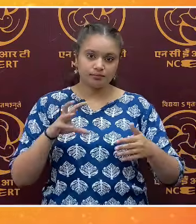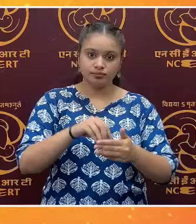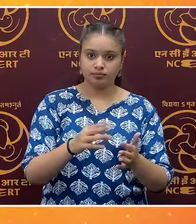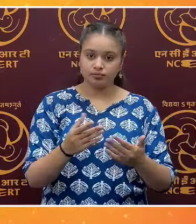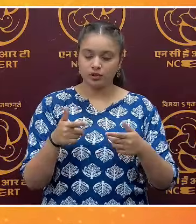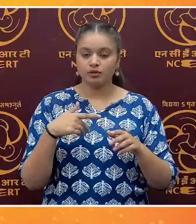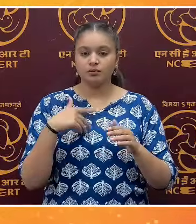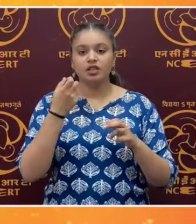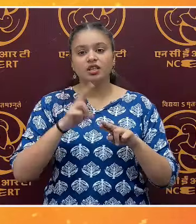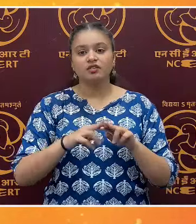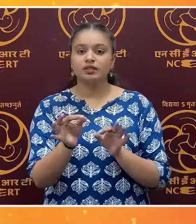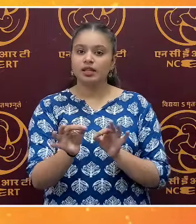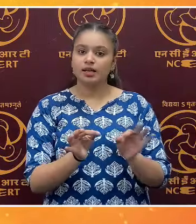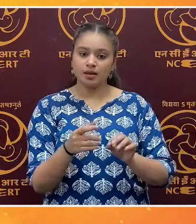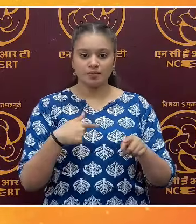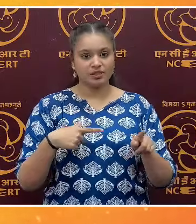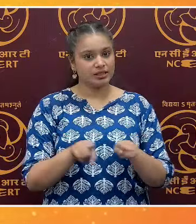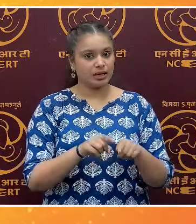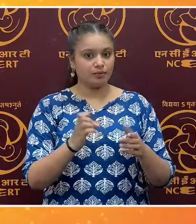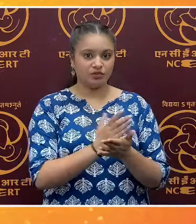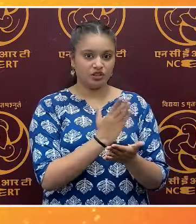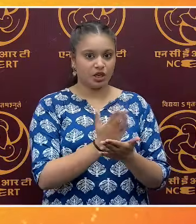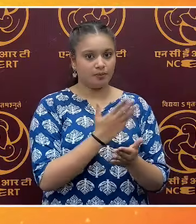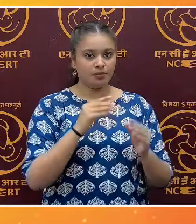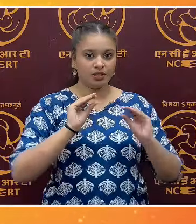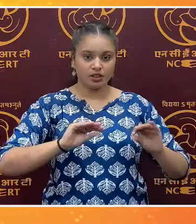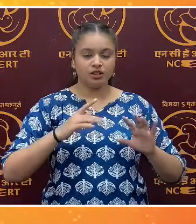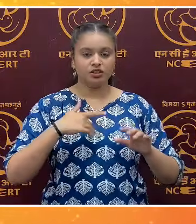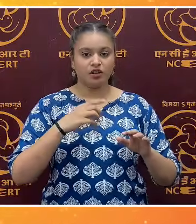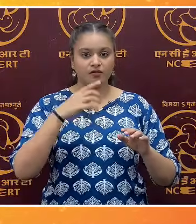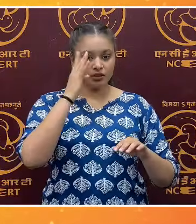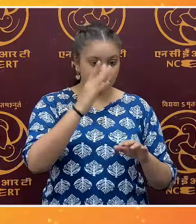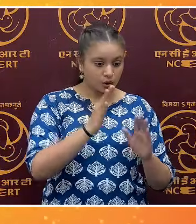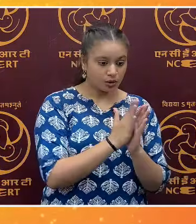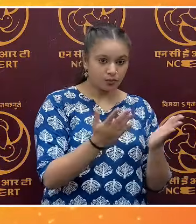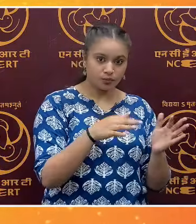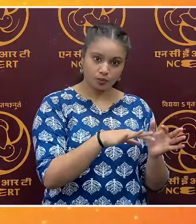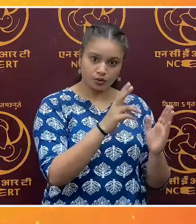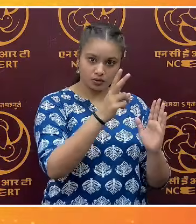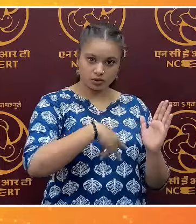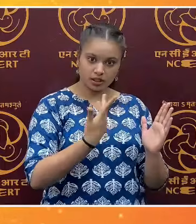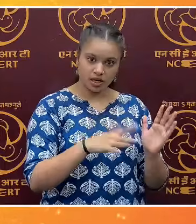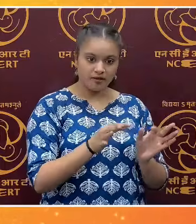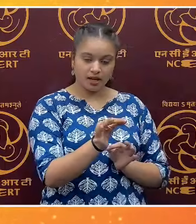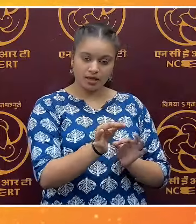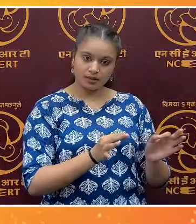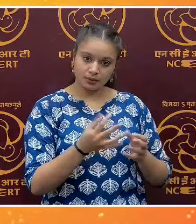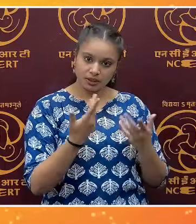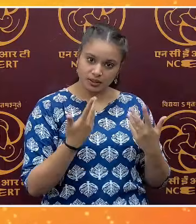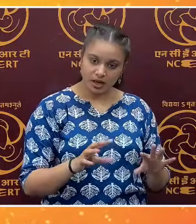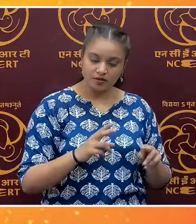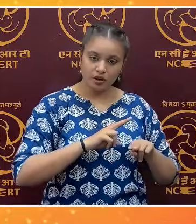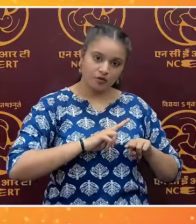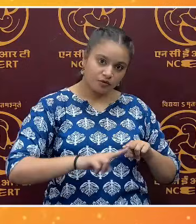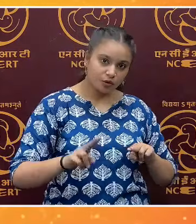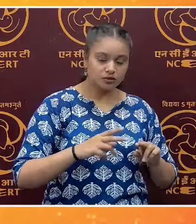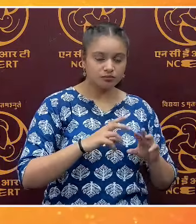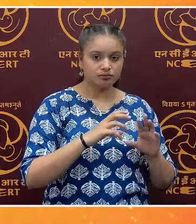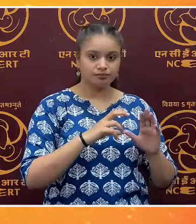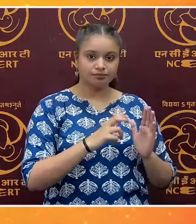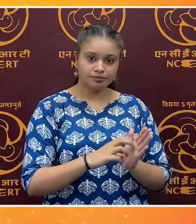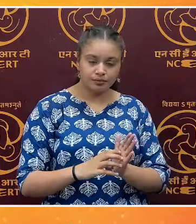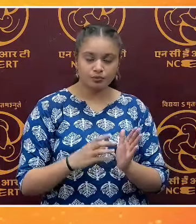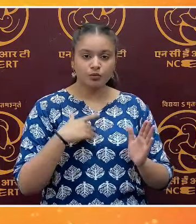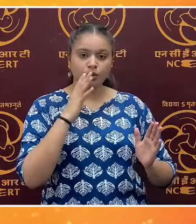this household circuit itself. Once they have completed the theory of from the NCERT, they have explained the entire key